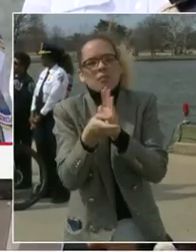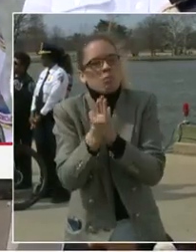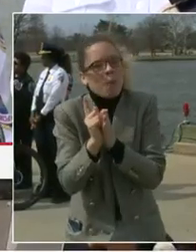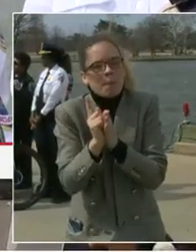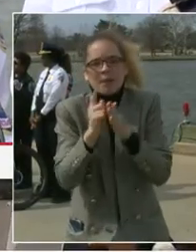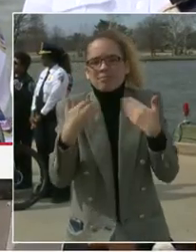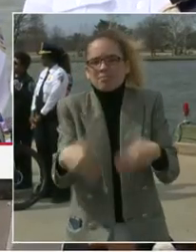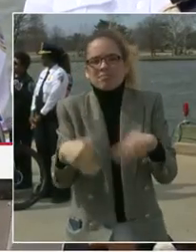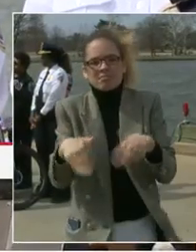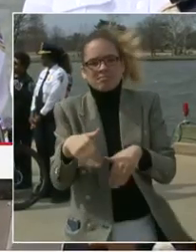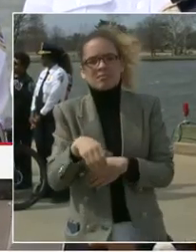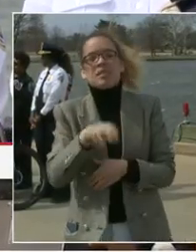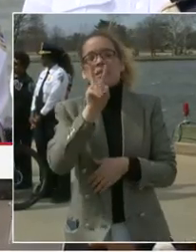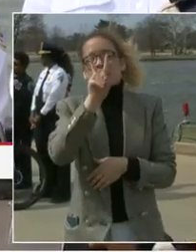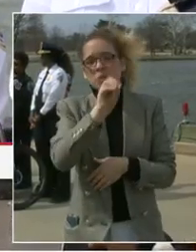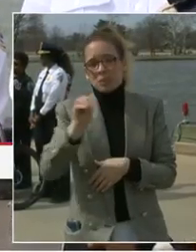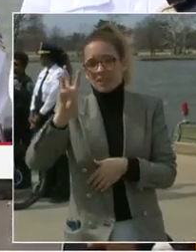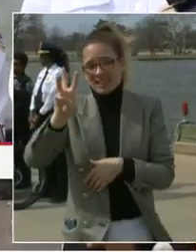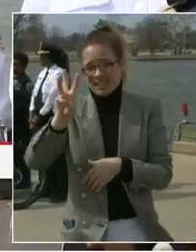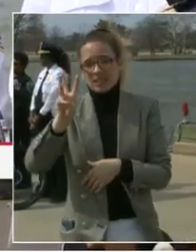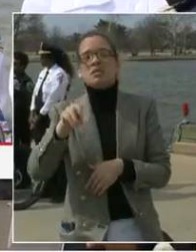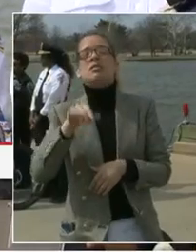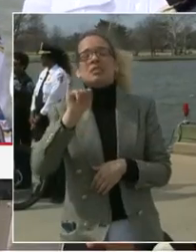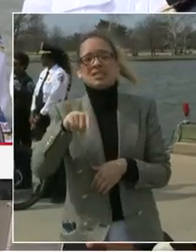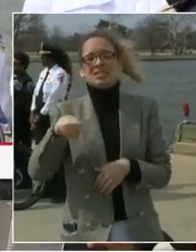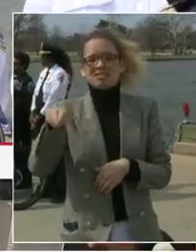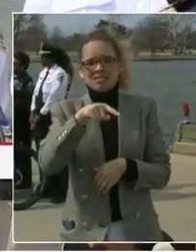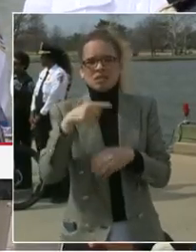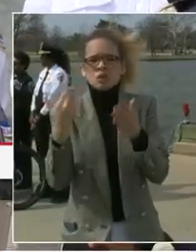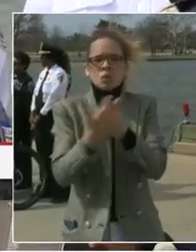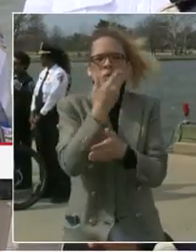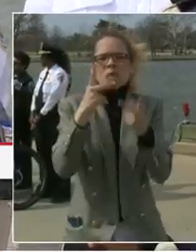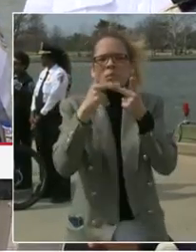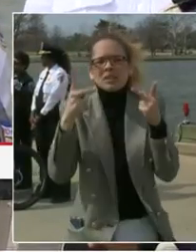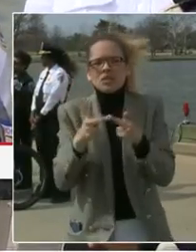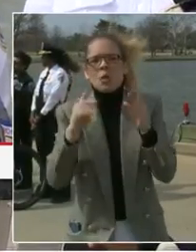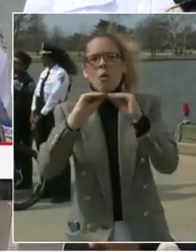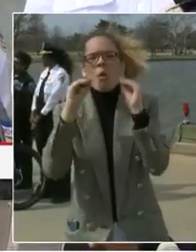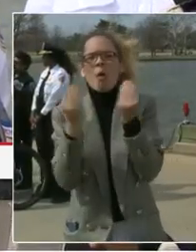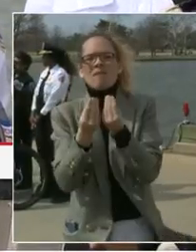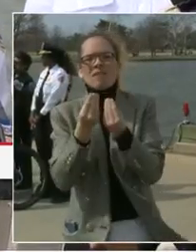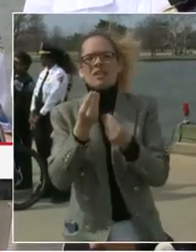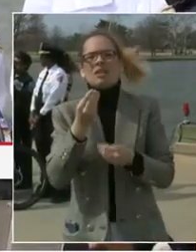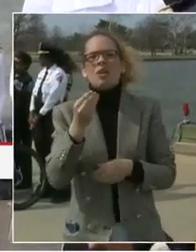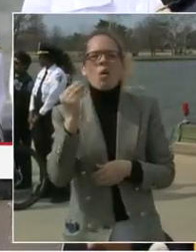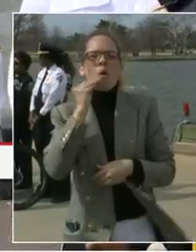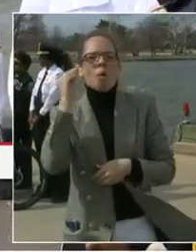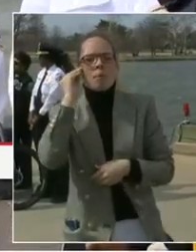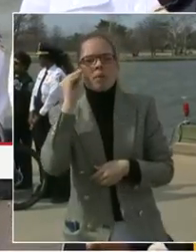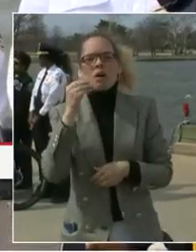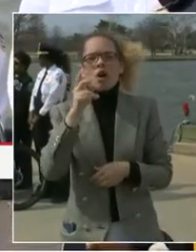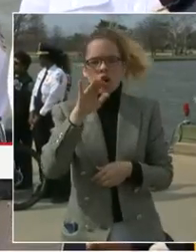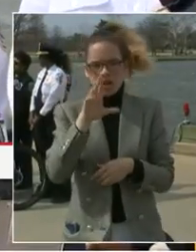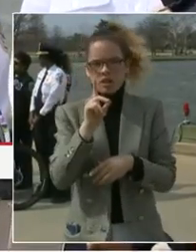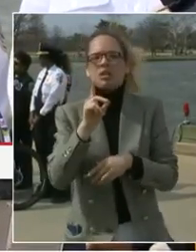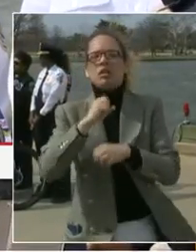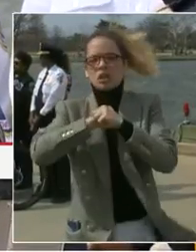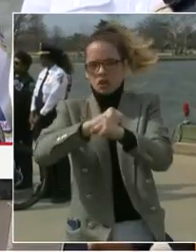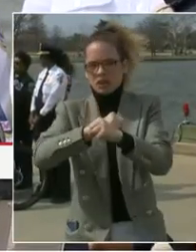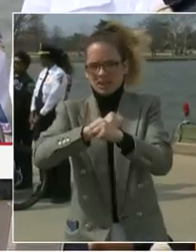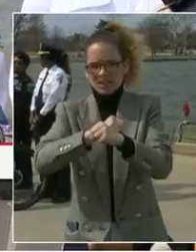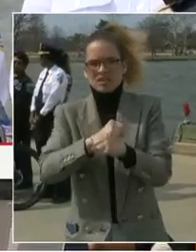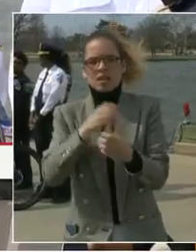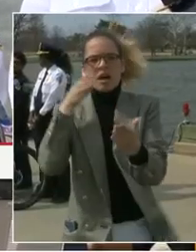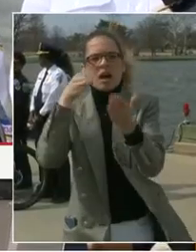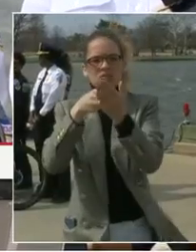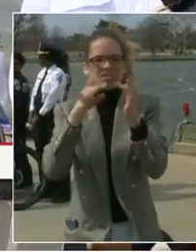2006, I applied and was selected for a position in the newly created Office of Homeland Security and Counterterrorism. This was a new division established to